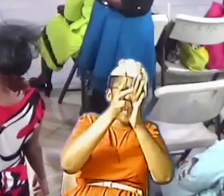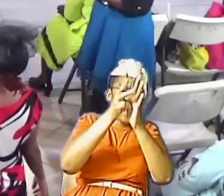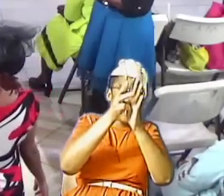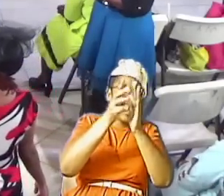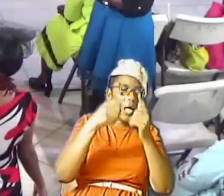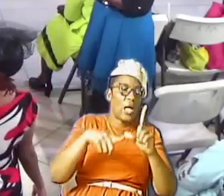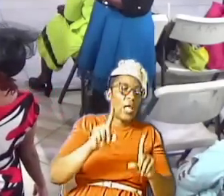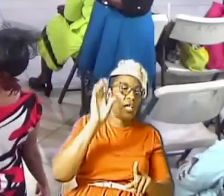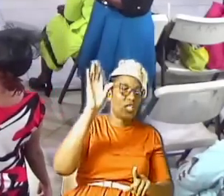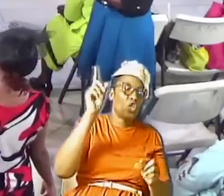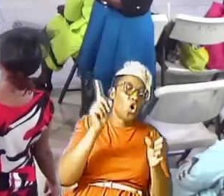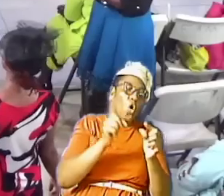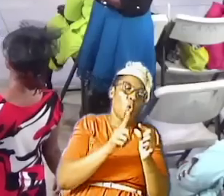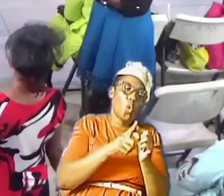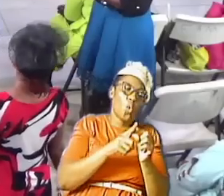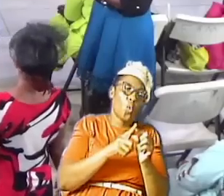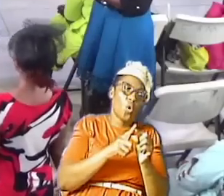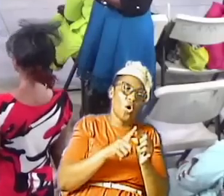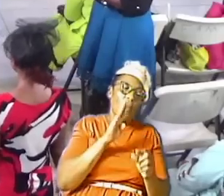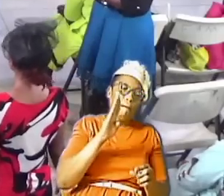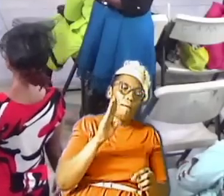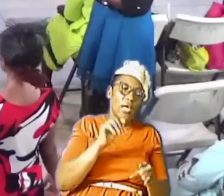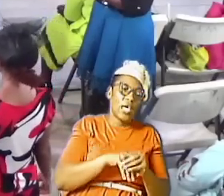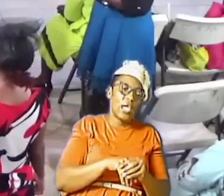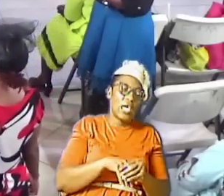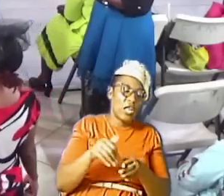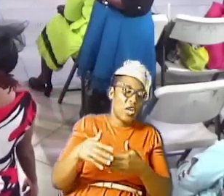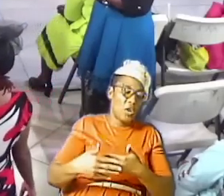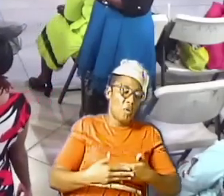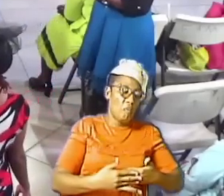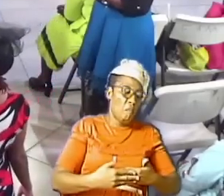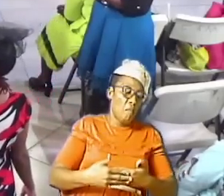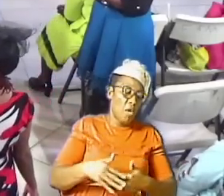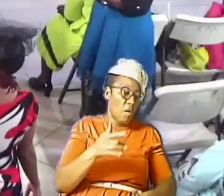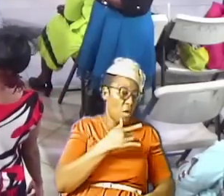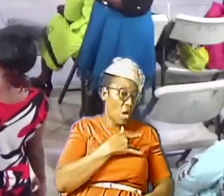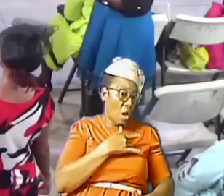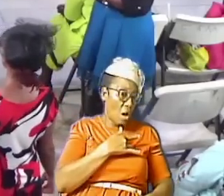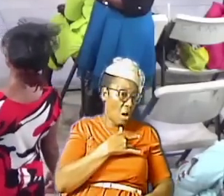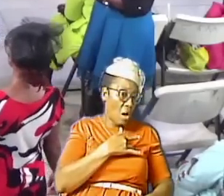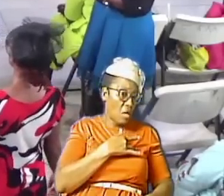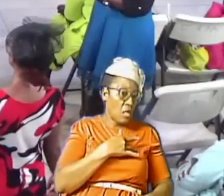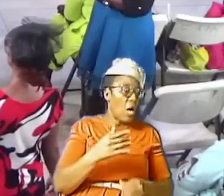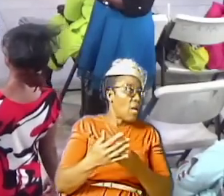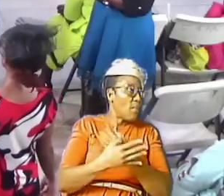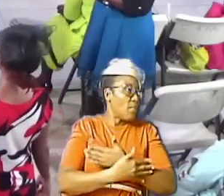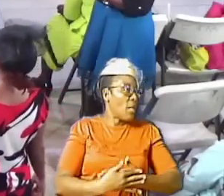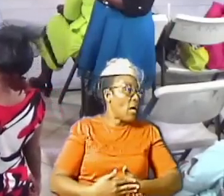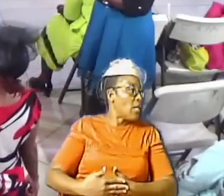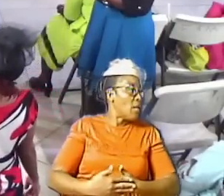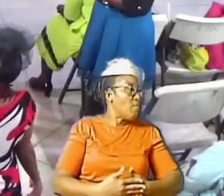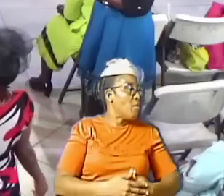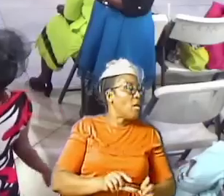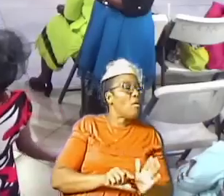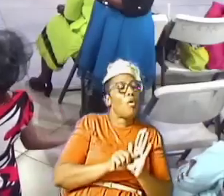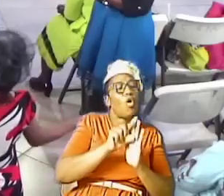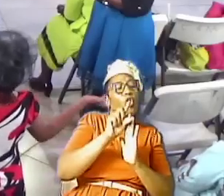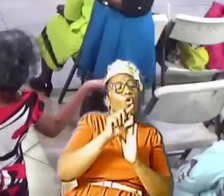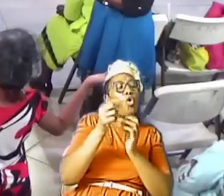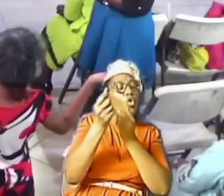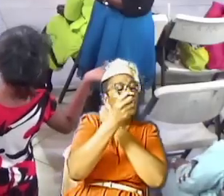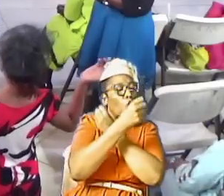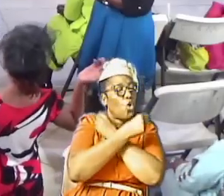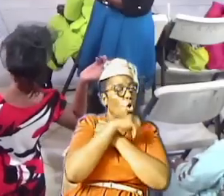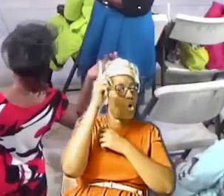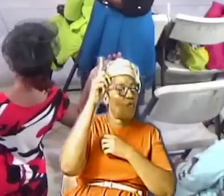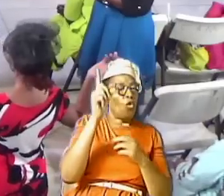your words will be established in her heart and that she will grow to love you. Do this, we pray, as we give you thanks in the